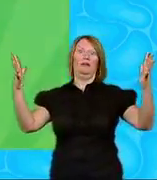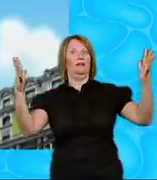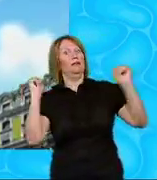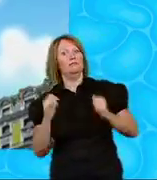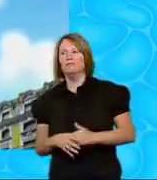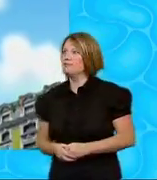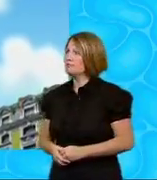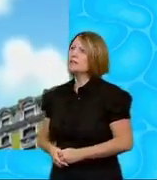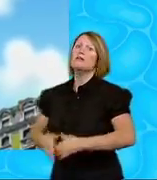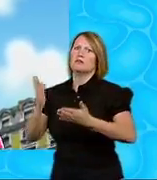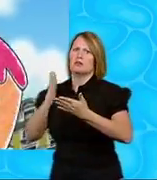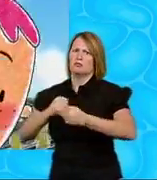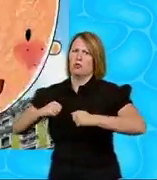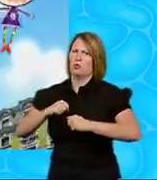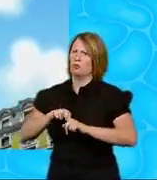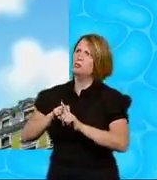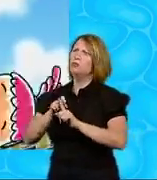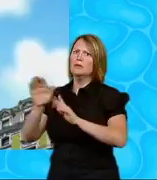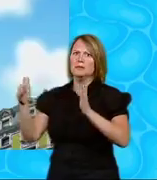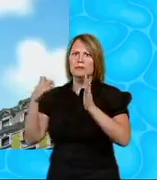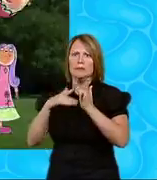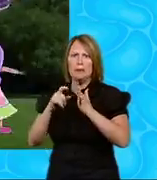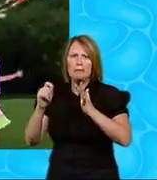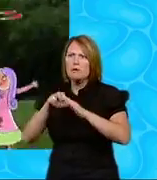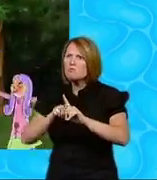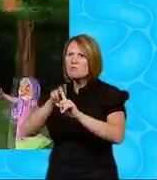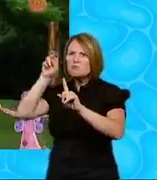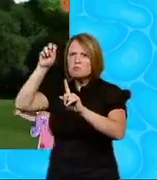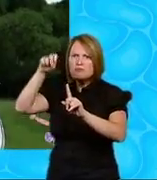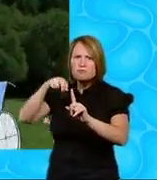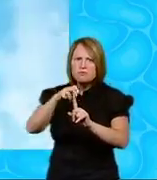big. Yes-a-rooney, positoonie, zip-zam-zoom.